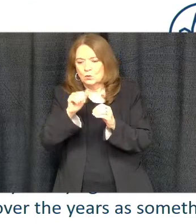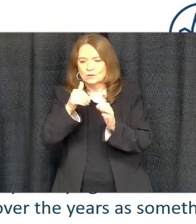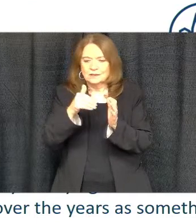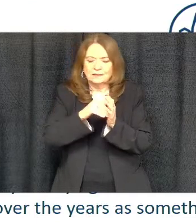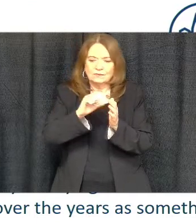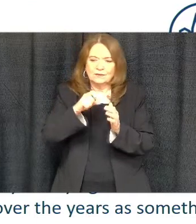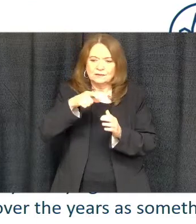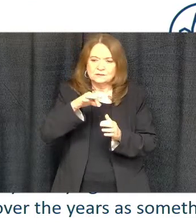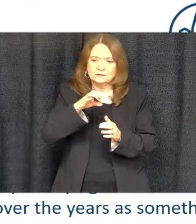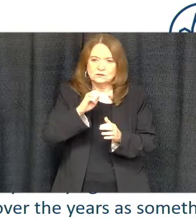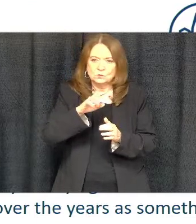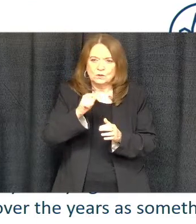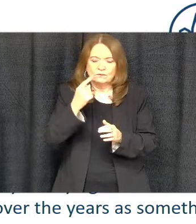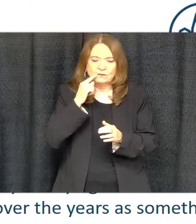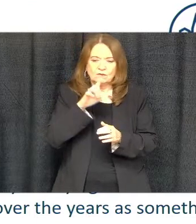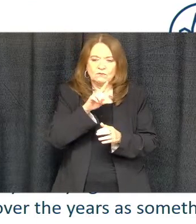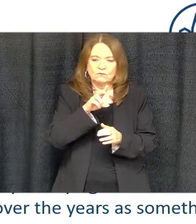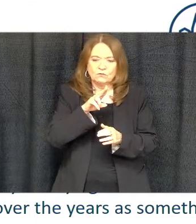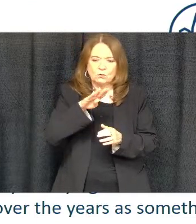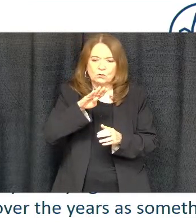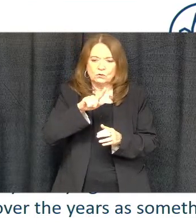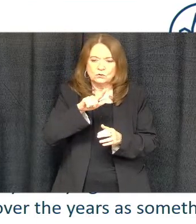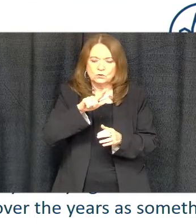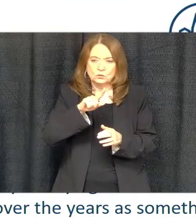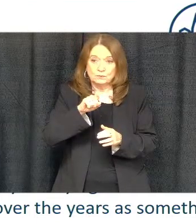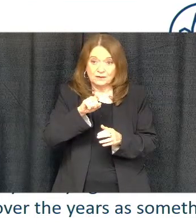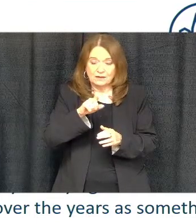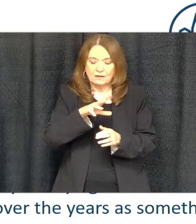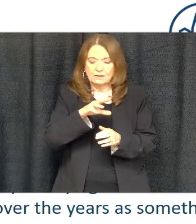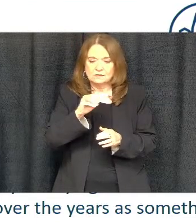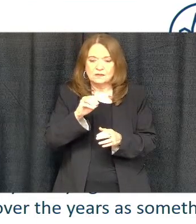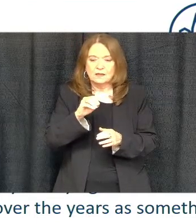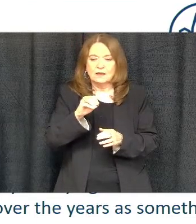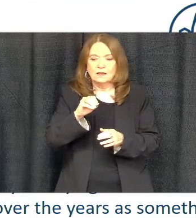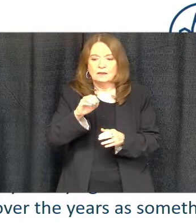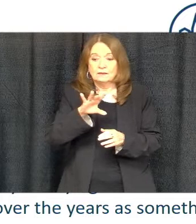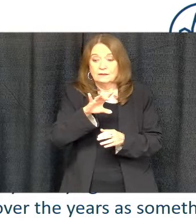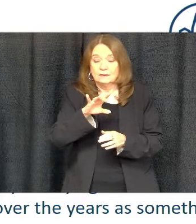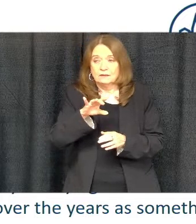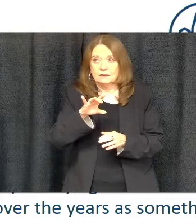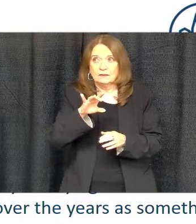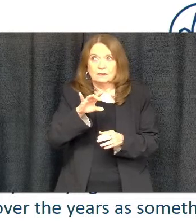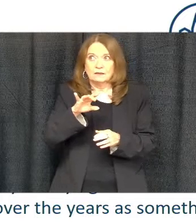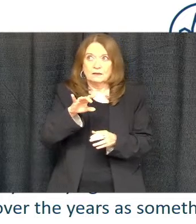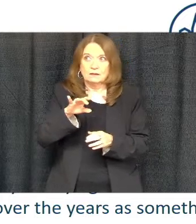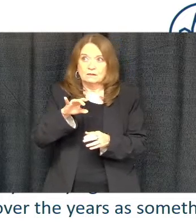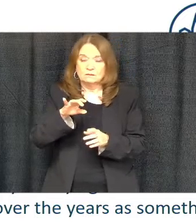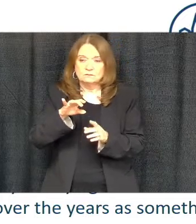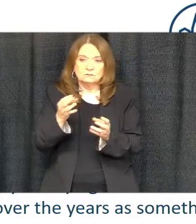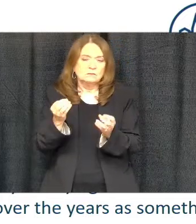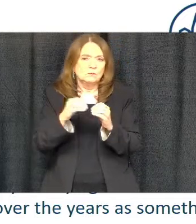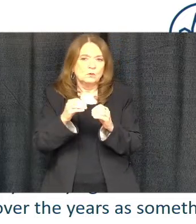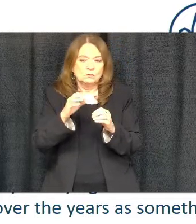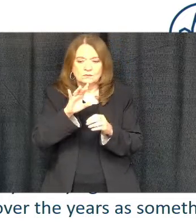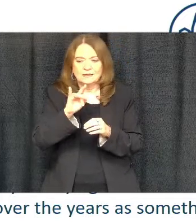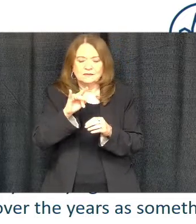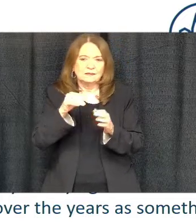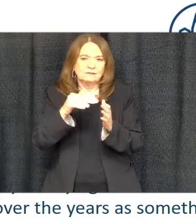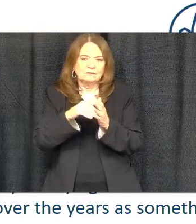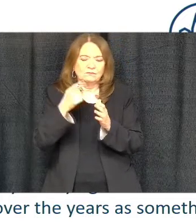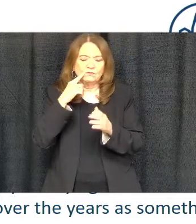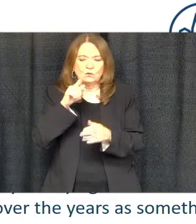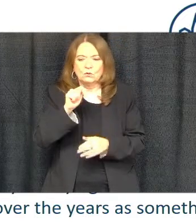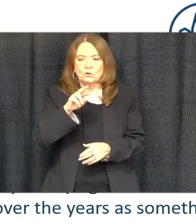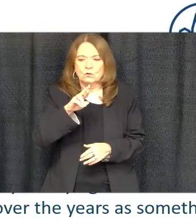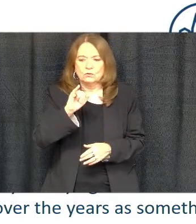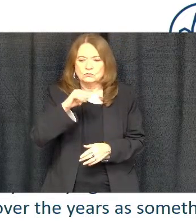feet for a duplex, or 80 feet and 12,000 square feet for a triplex. Again, those are